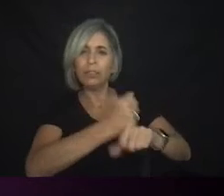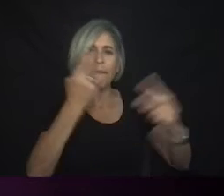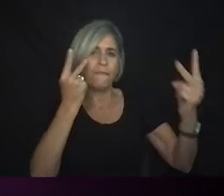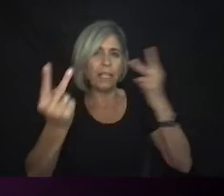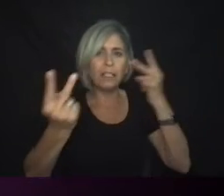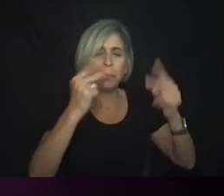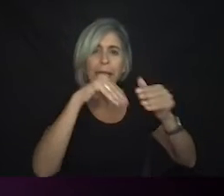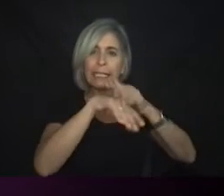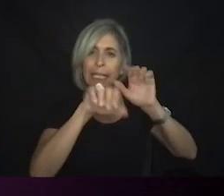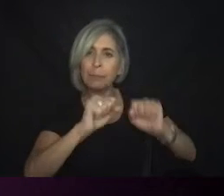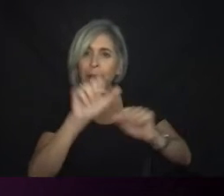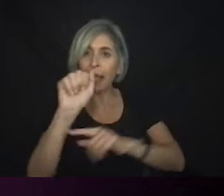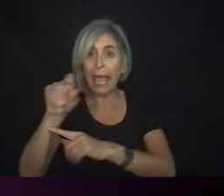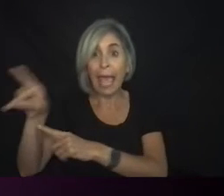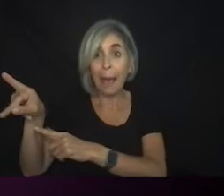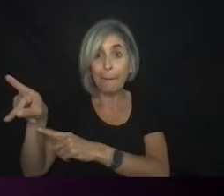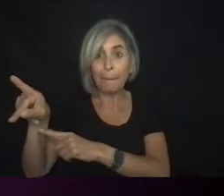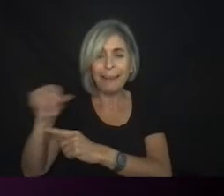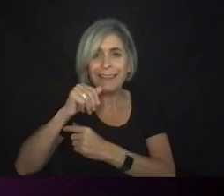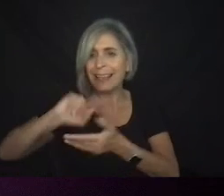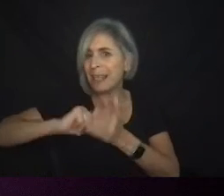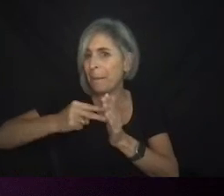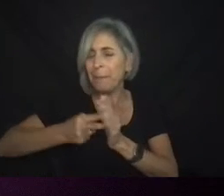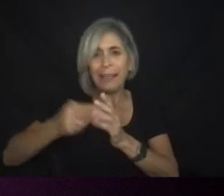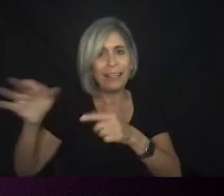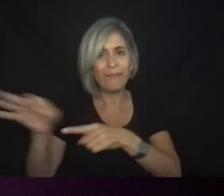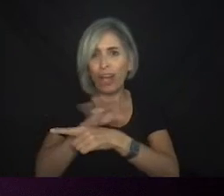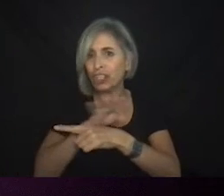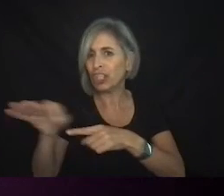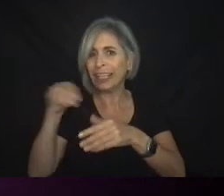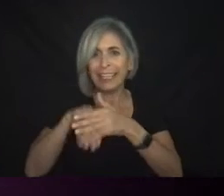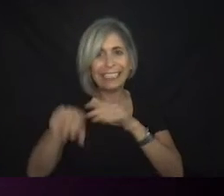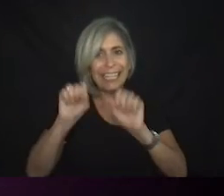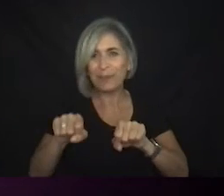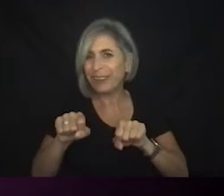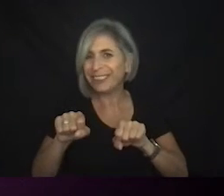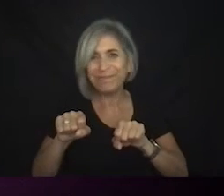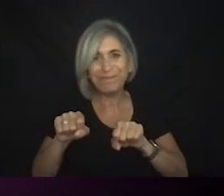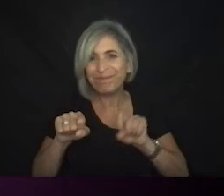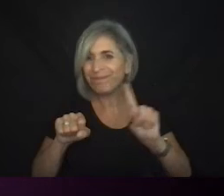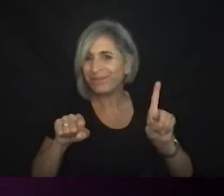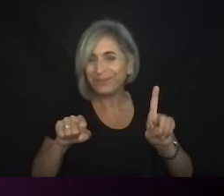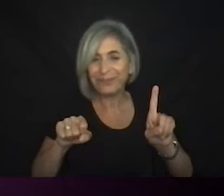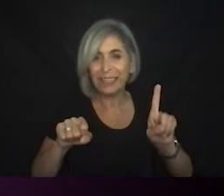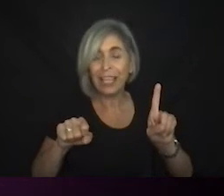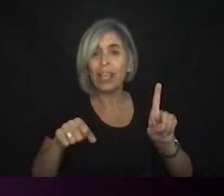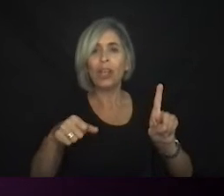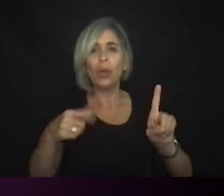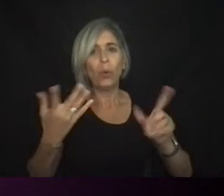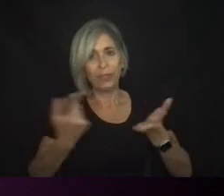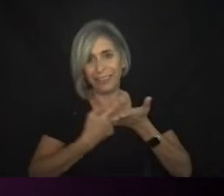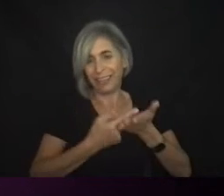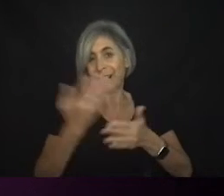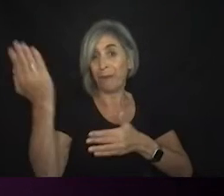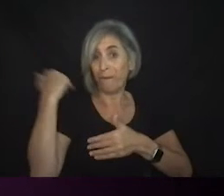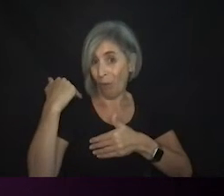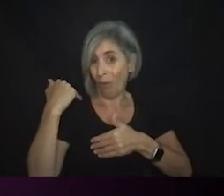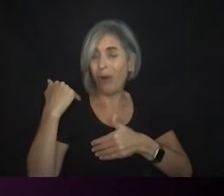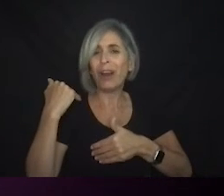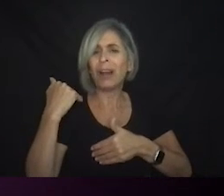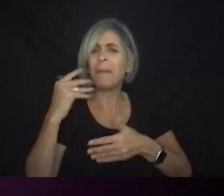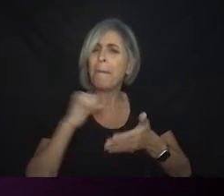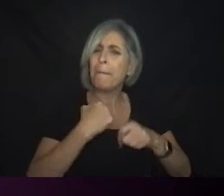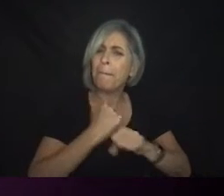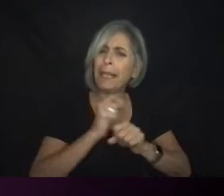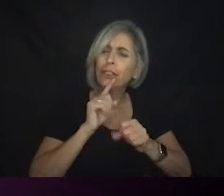app, doesn't mean that the app is functionally accessible. Kind of like what we talked about before, we need to make